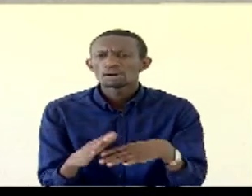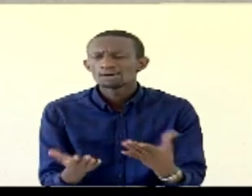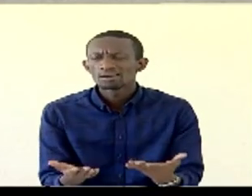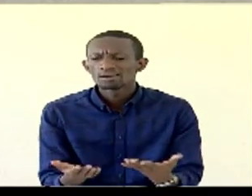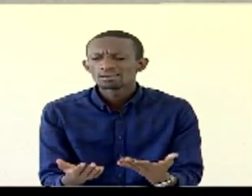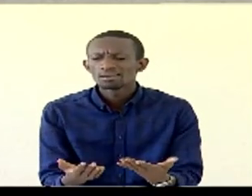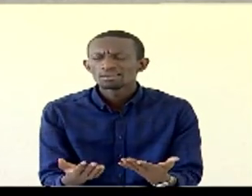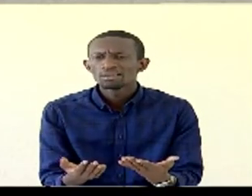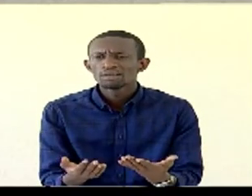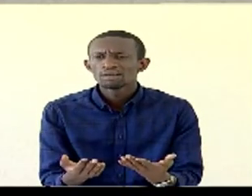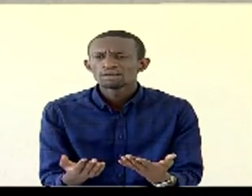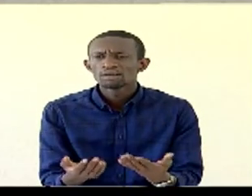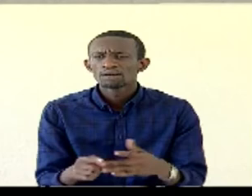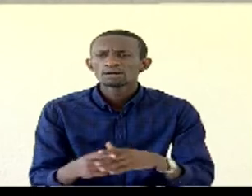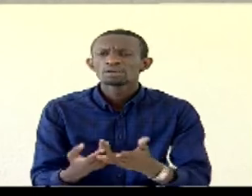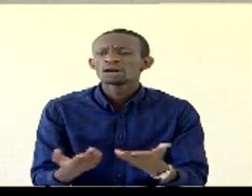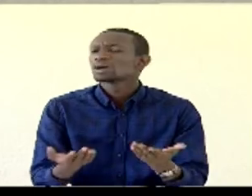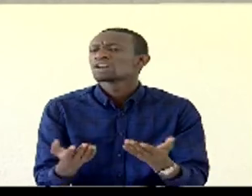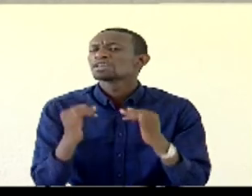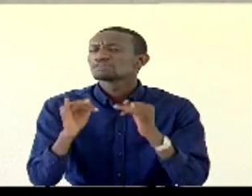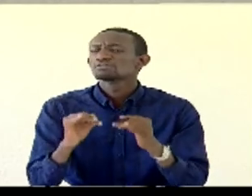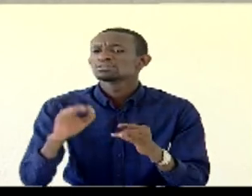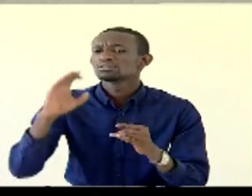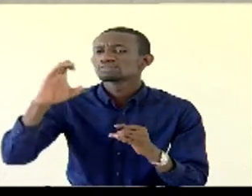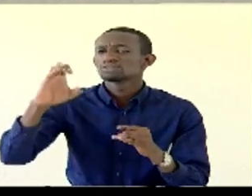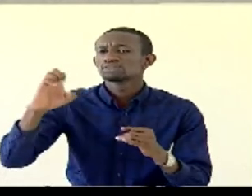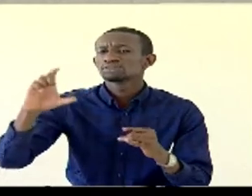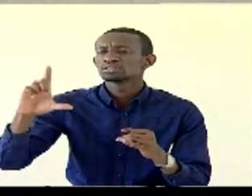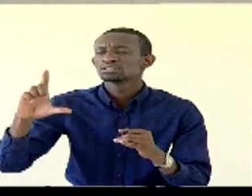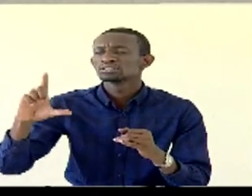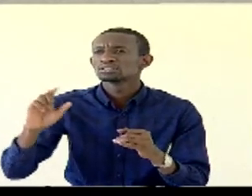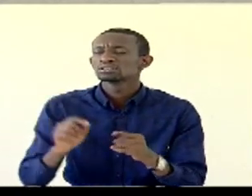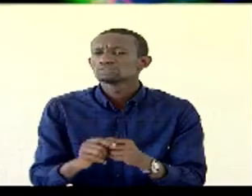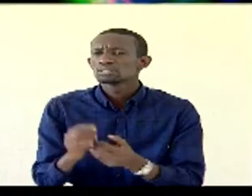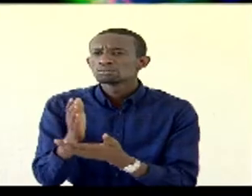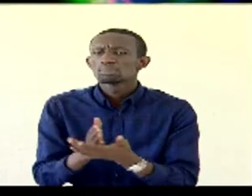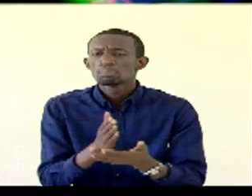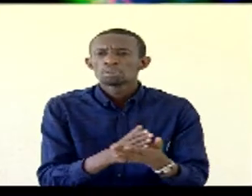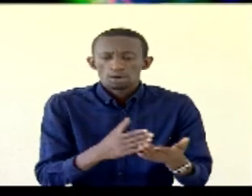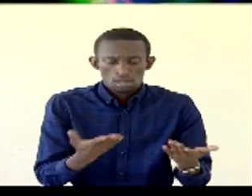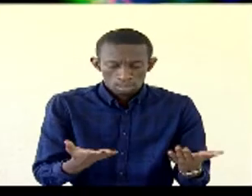that. Now, if these cells are to divide, how shall I divide the box? Will I get a knife and cut it?